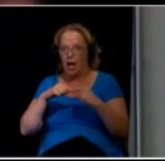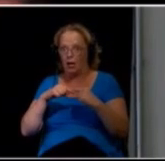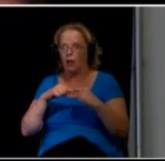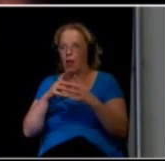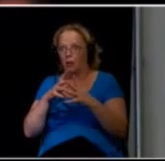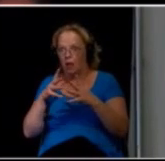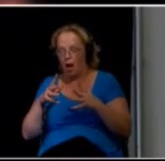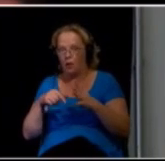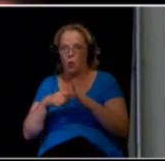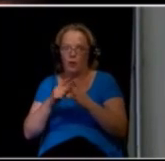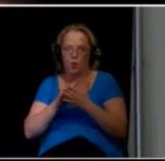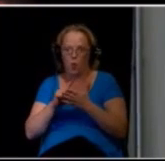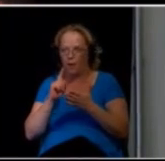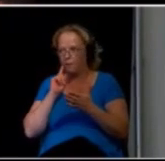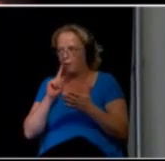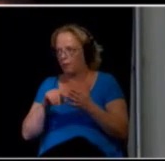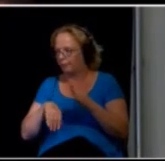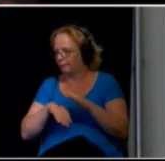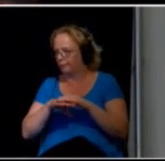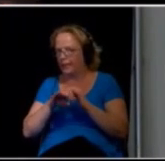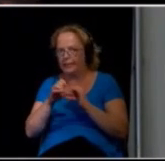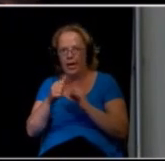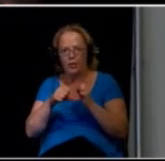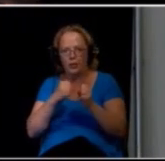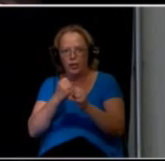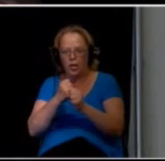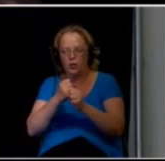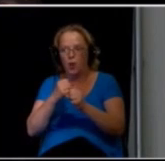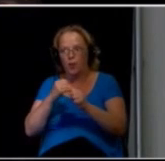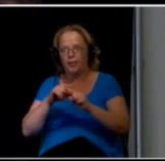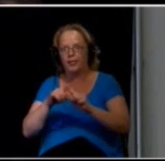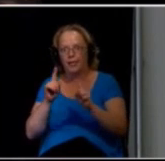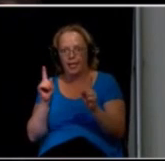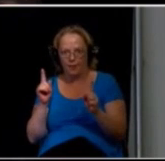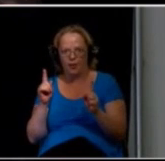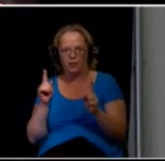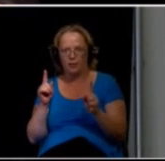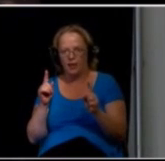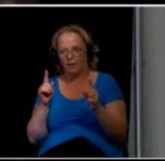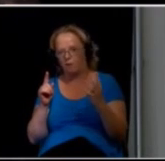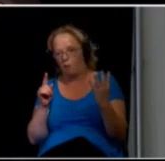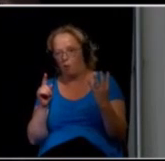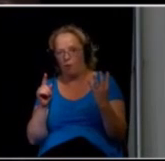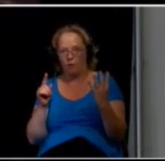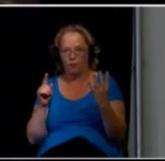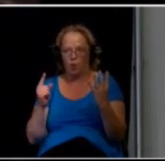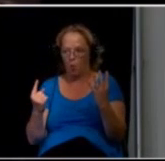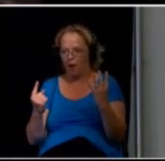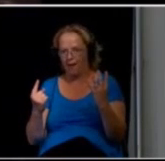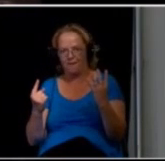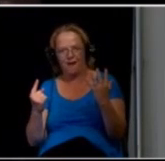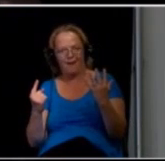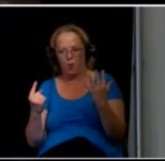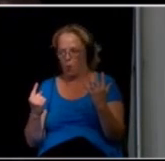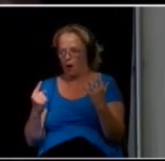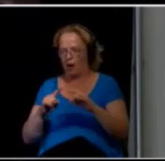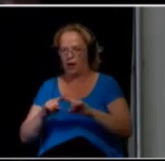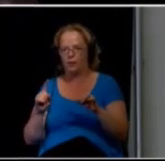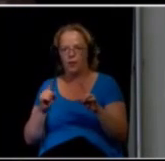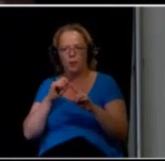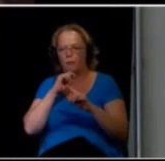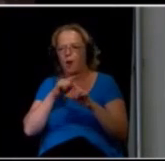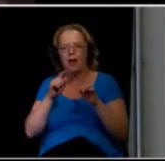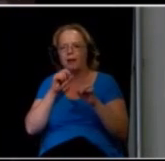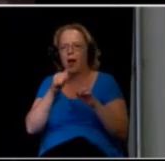years. So the cycling difference between the two is maybe a 4 or 5 to 1 difference, but people should never be afraid to actually use